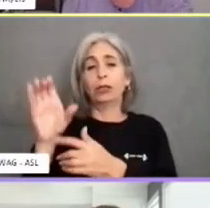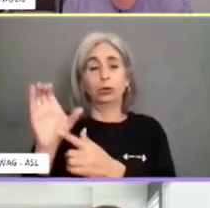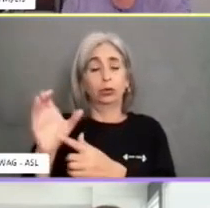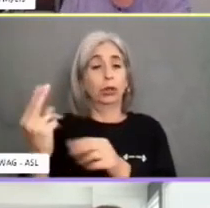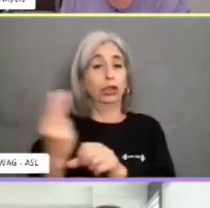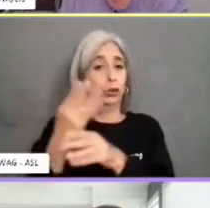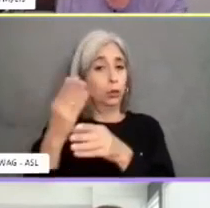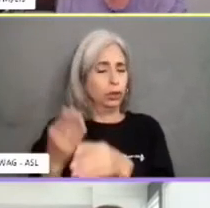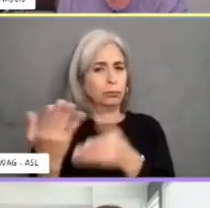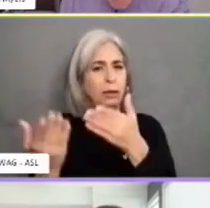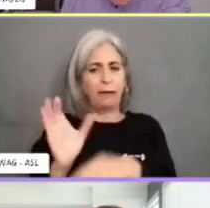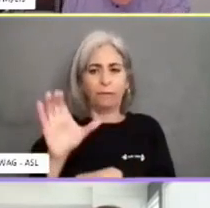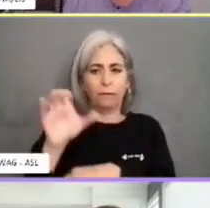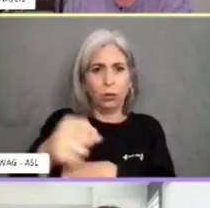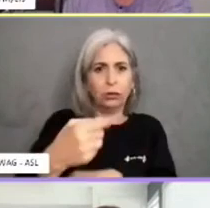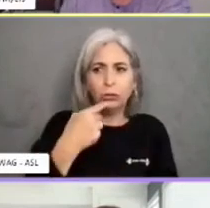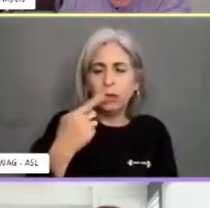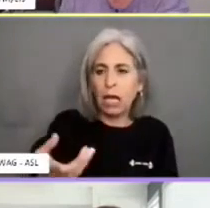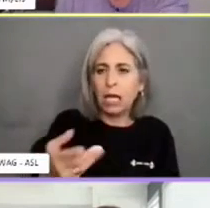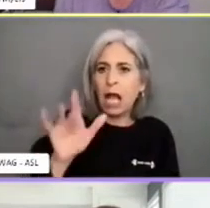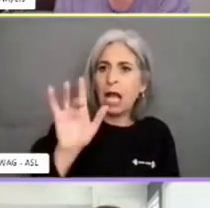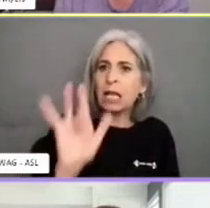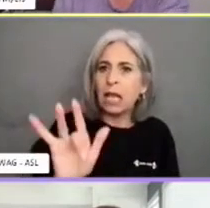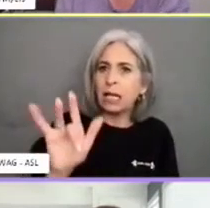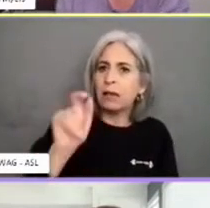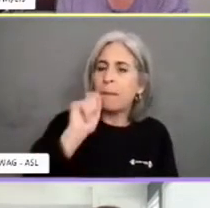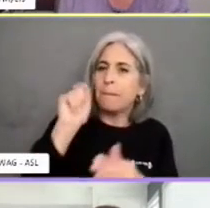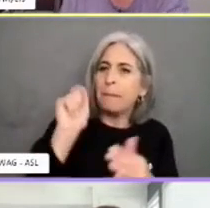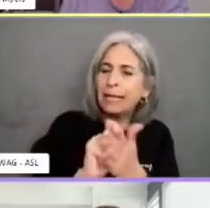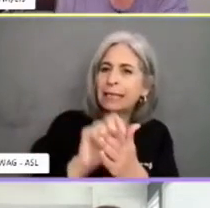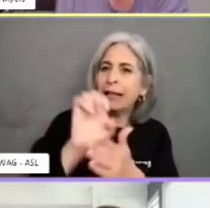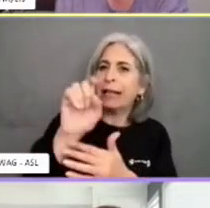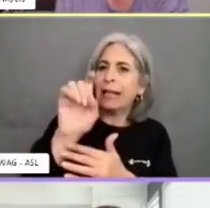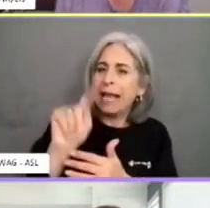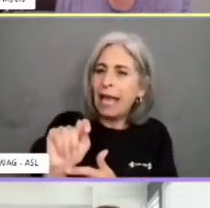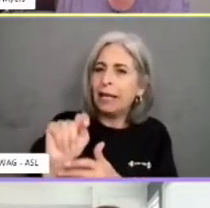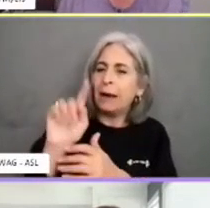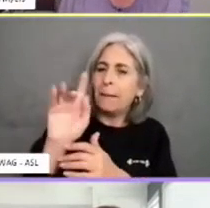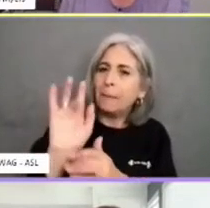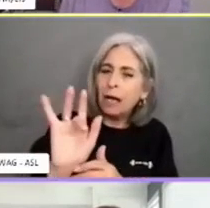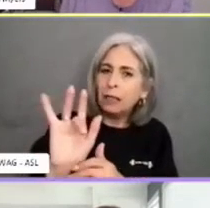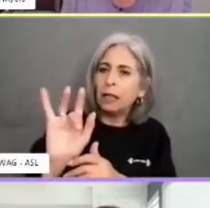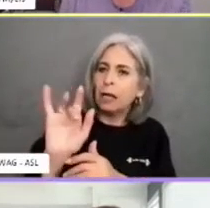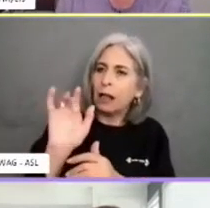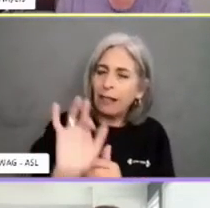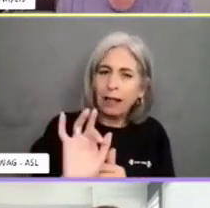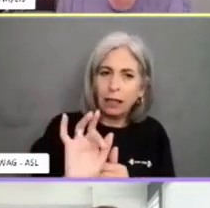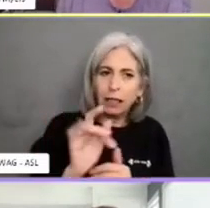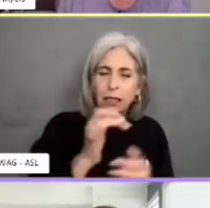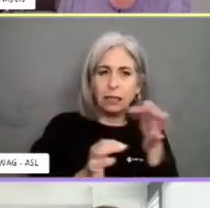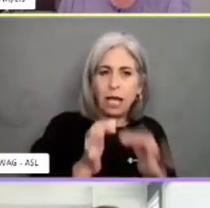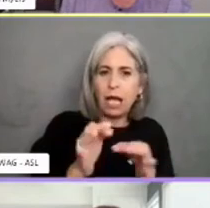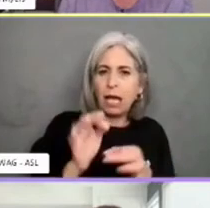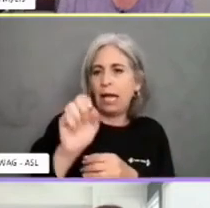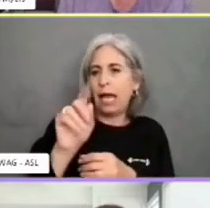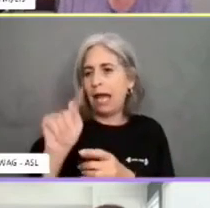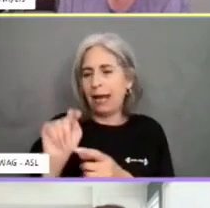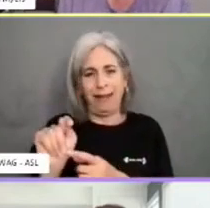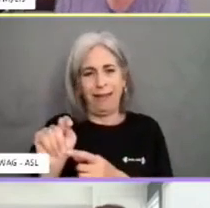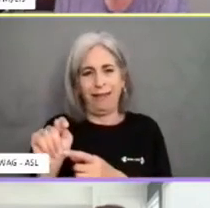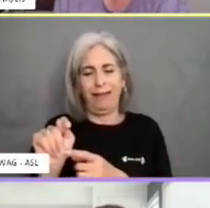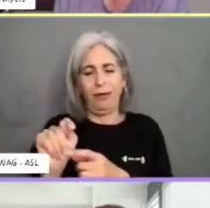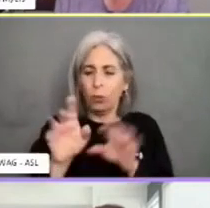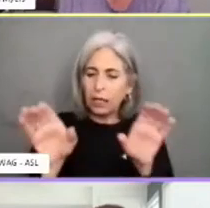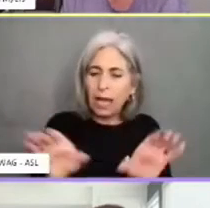be forced to say, click pencil edit button or click pencil edit instead of click edit. So we've actively made